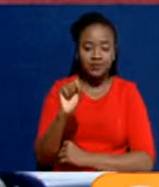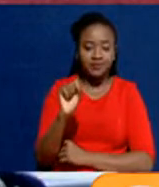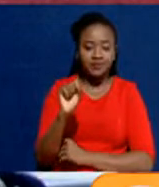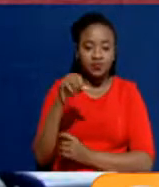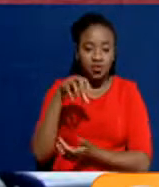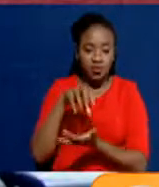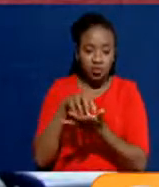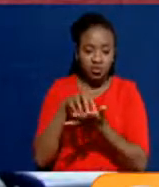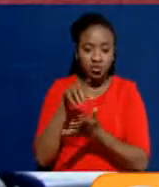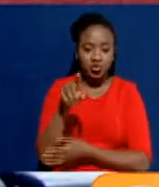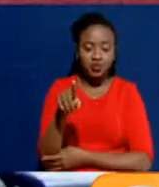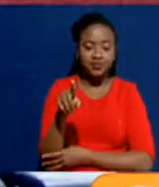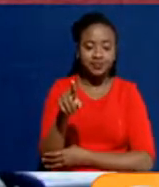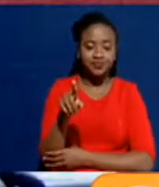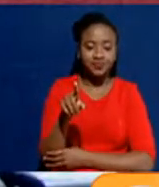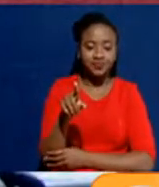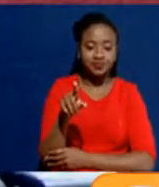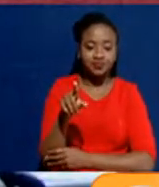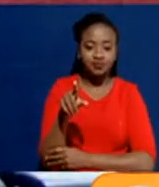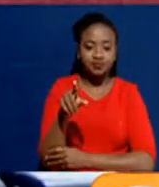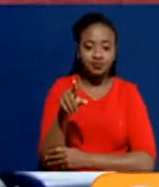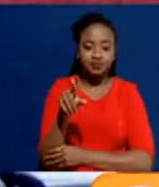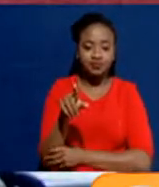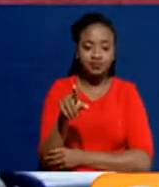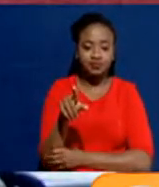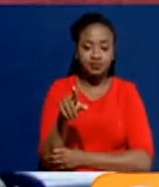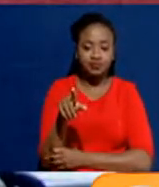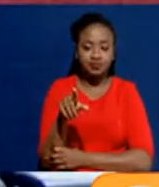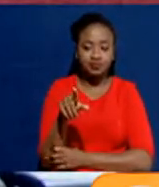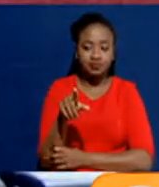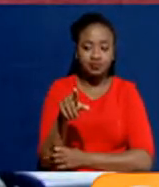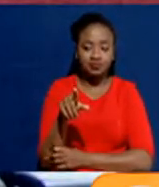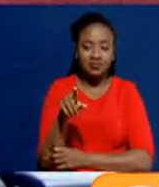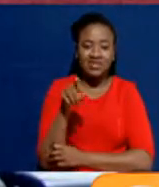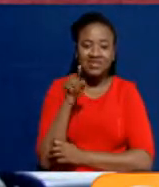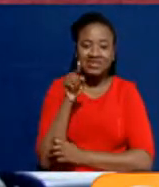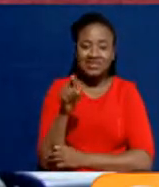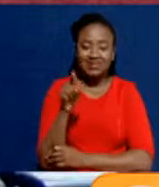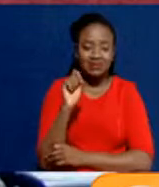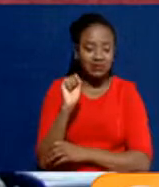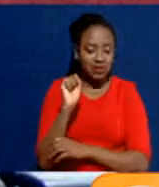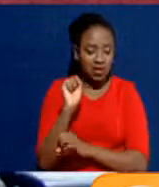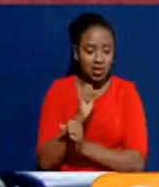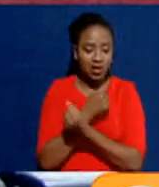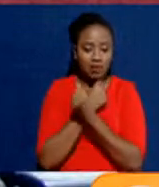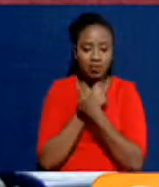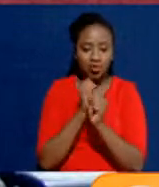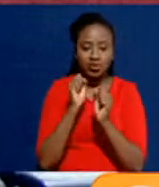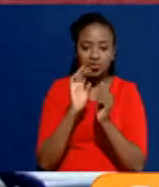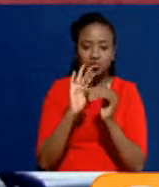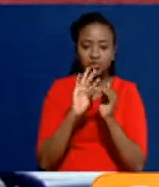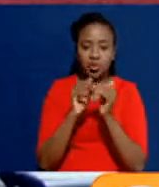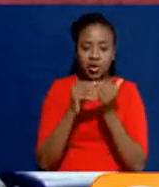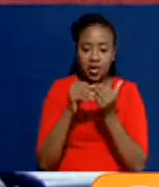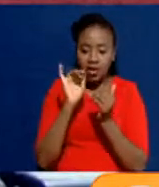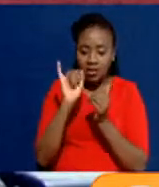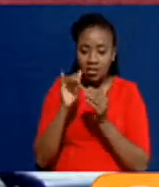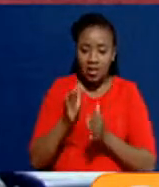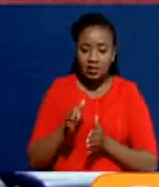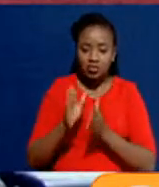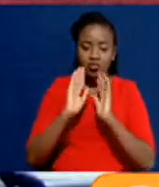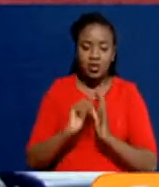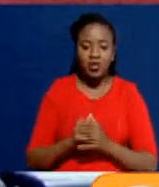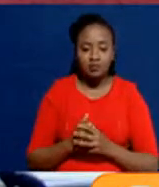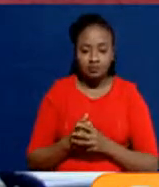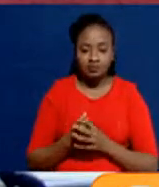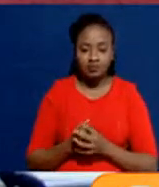minister, now in name of CASs, cannot be created in the manner the first respondent and